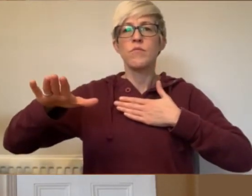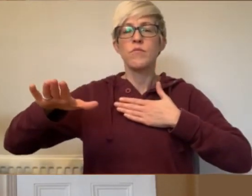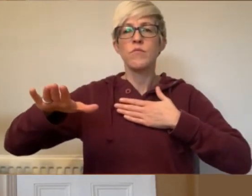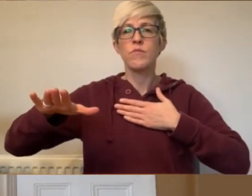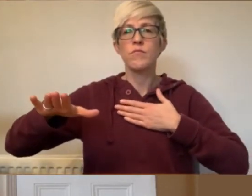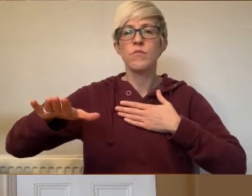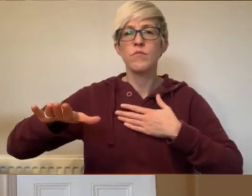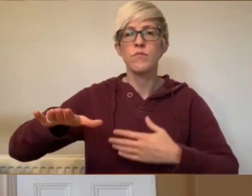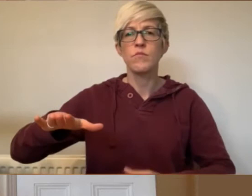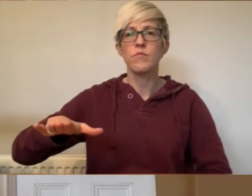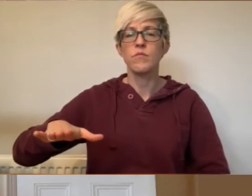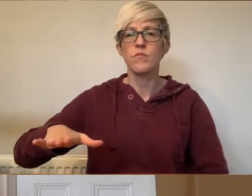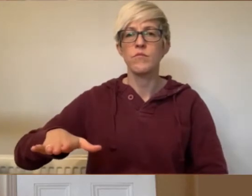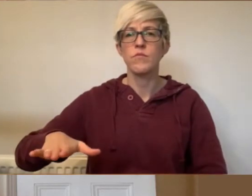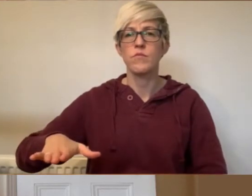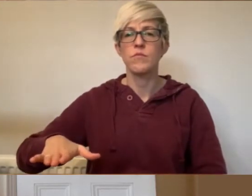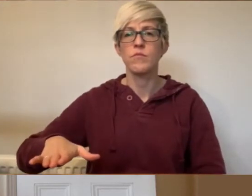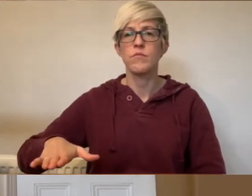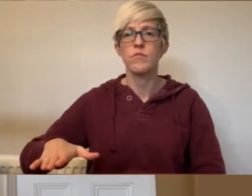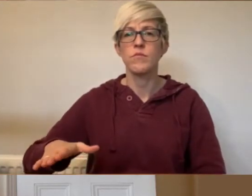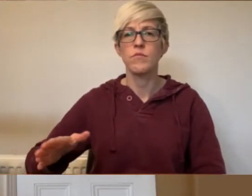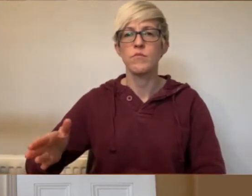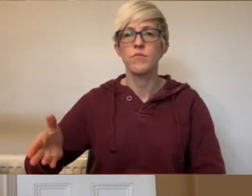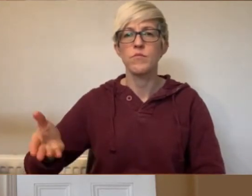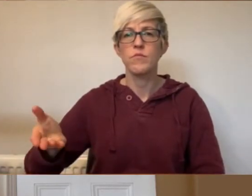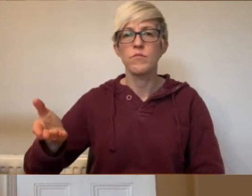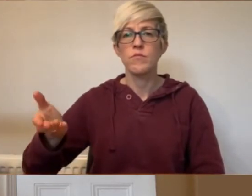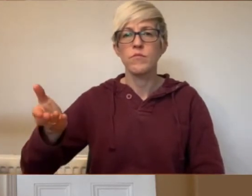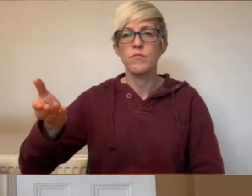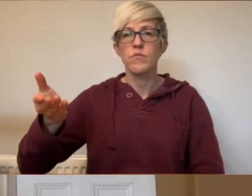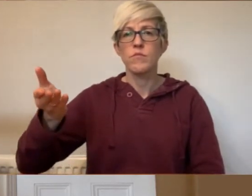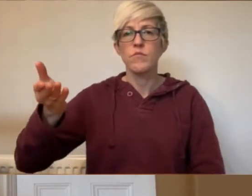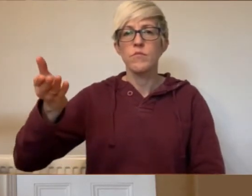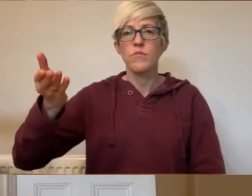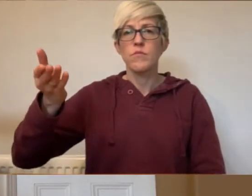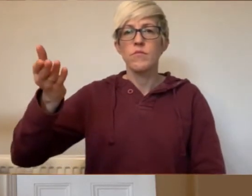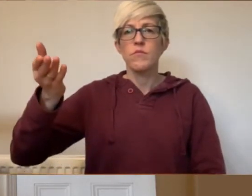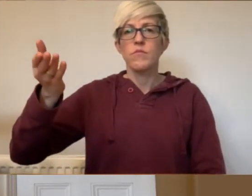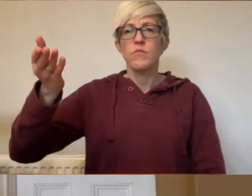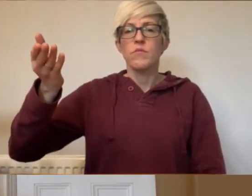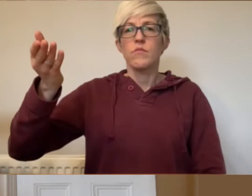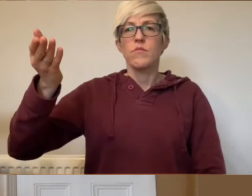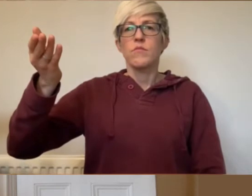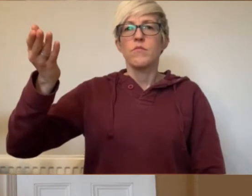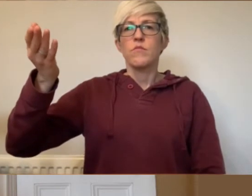Breathing out. Keeping now in time with my hand,